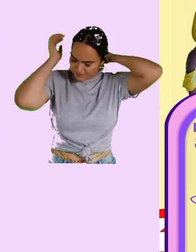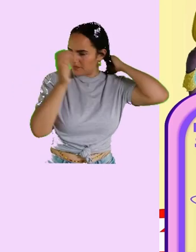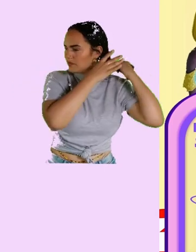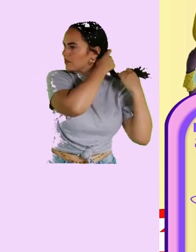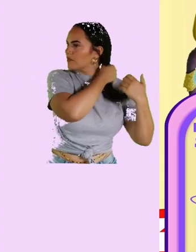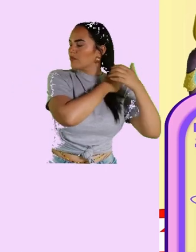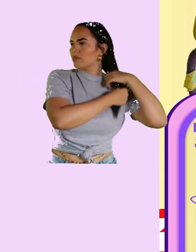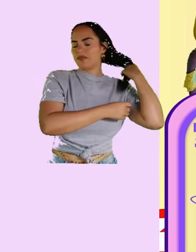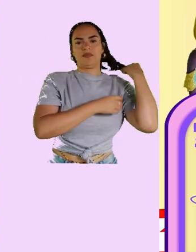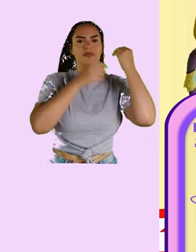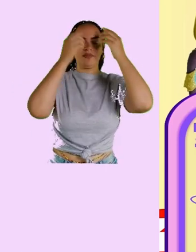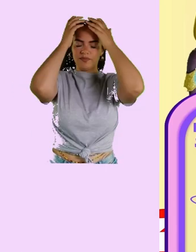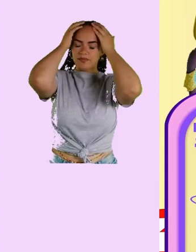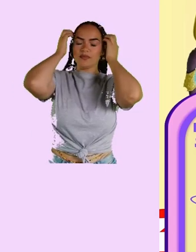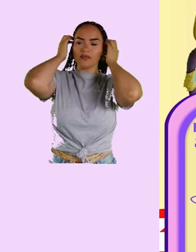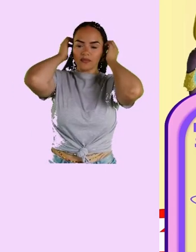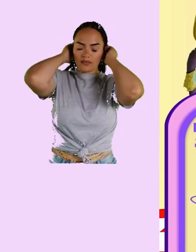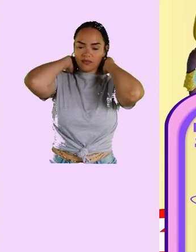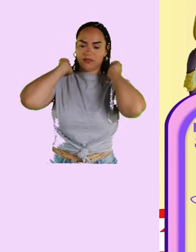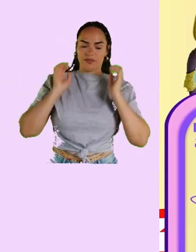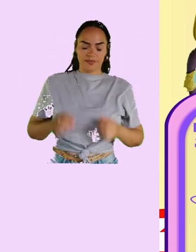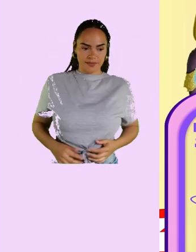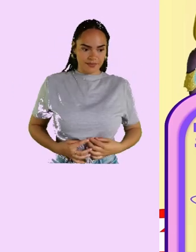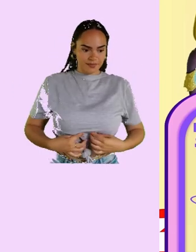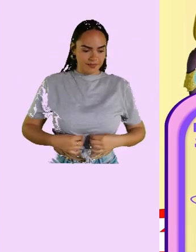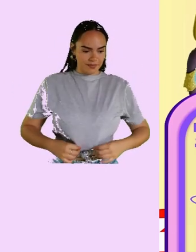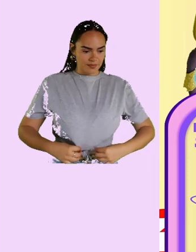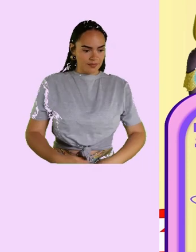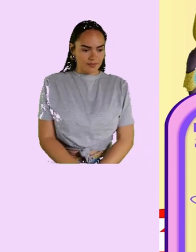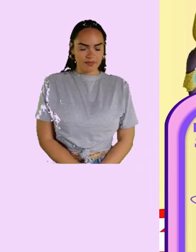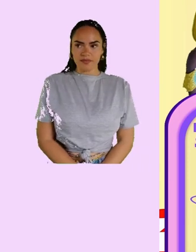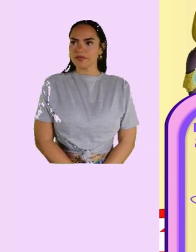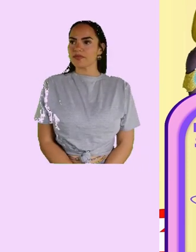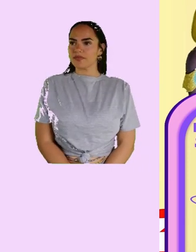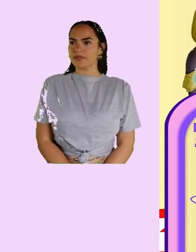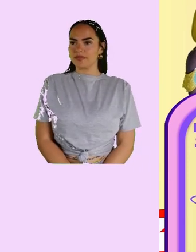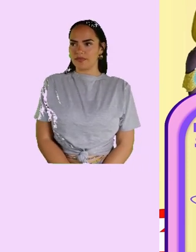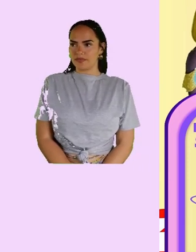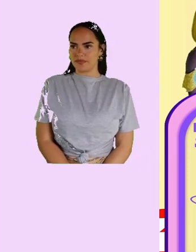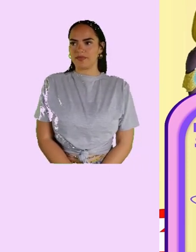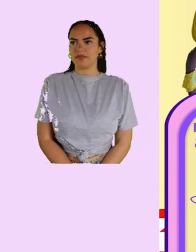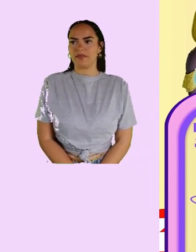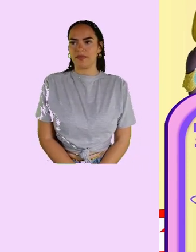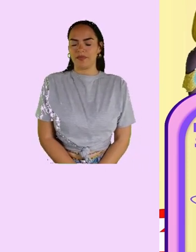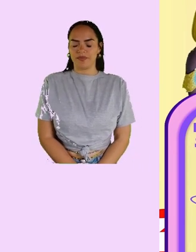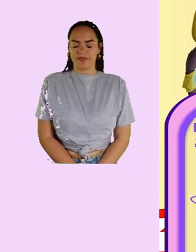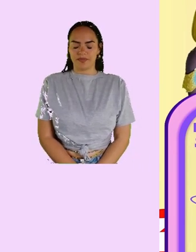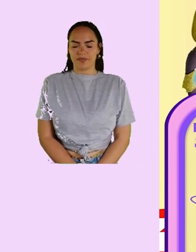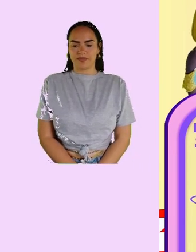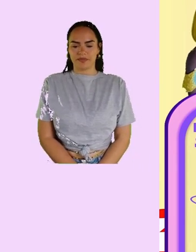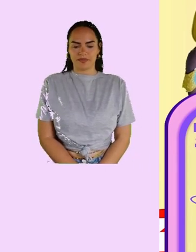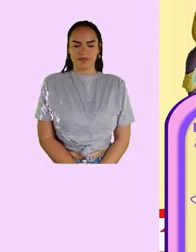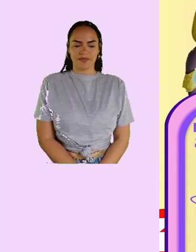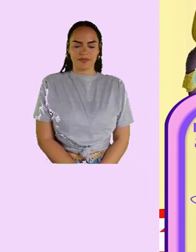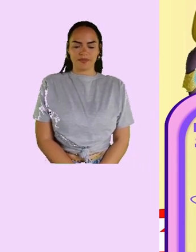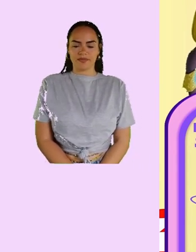will be 6 questions in total, and we will be awarding 1 point for each correct answer,